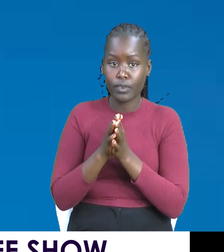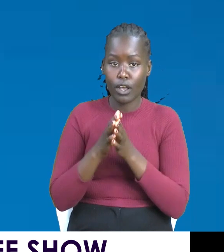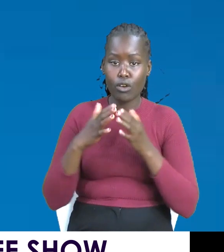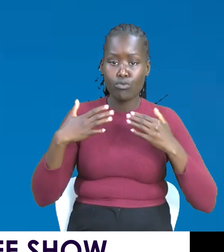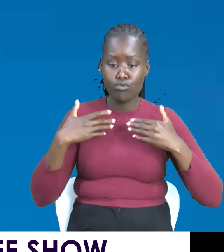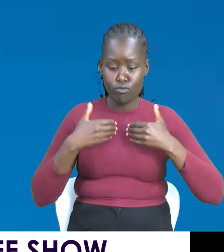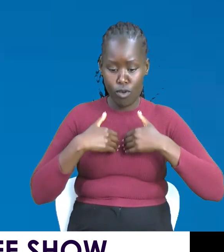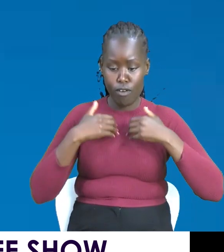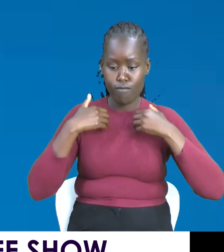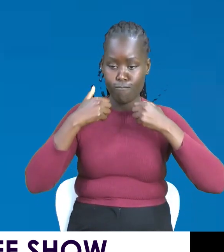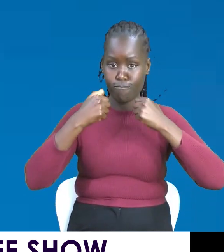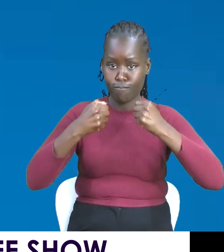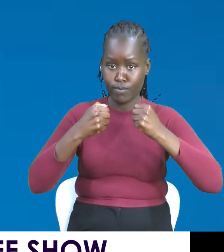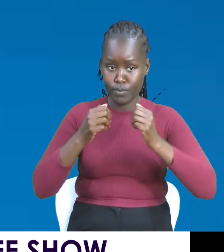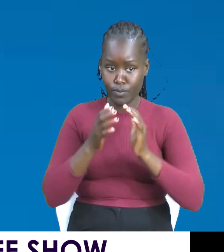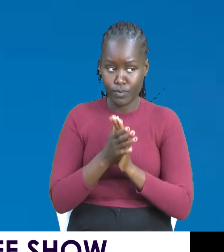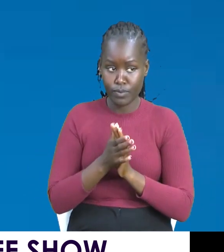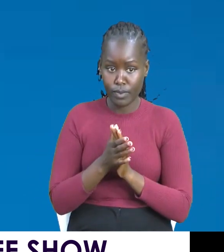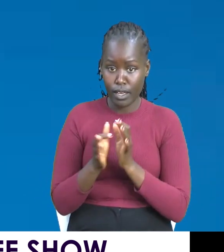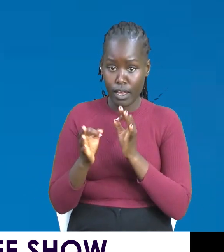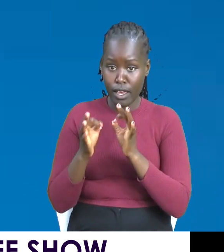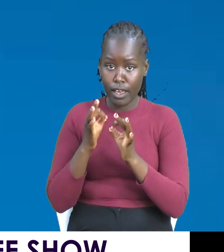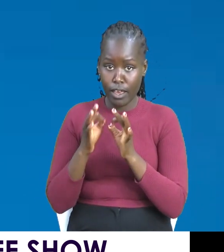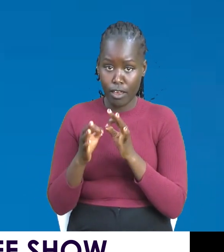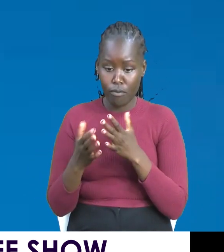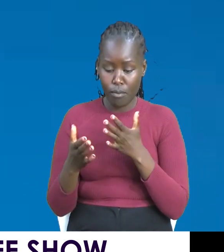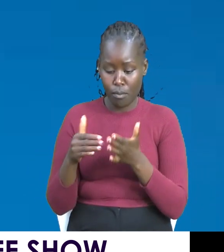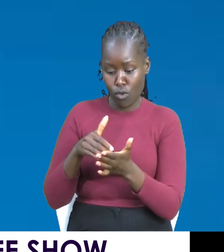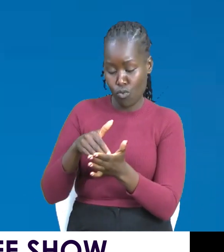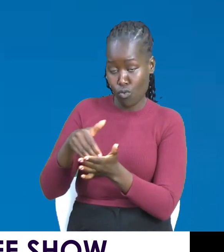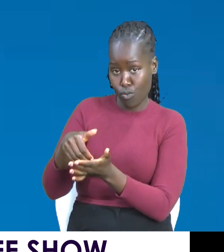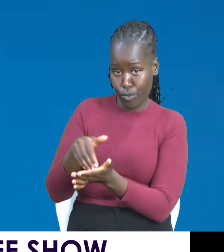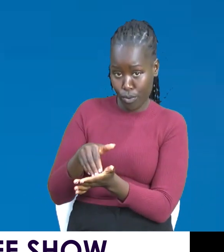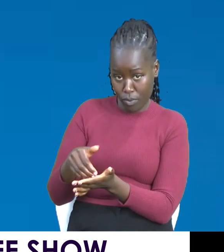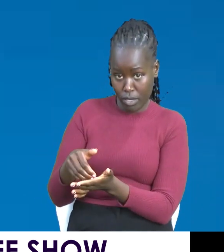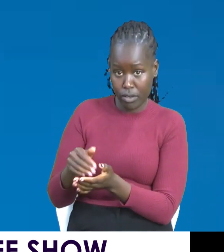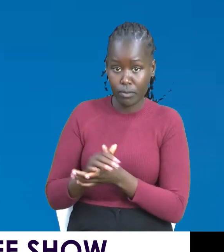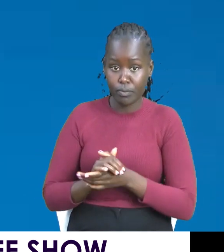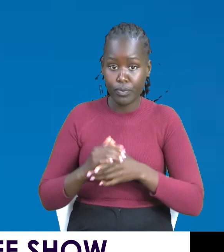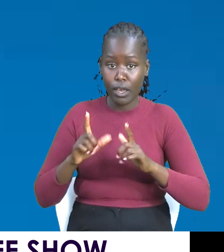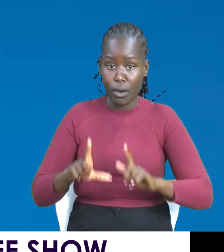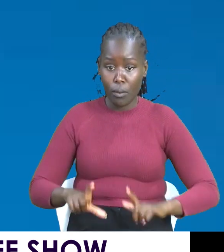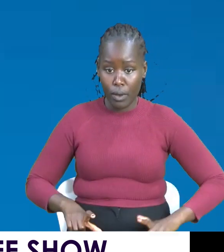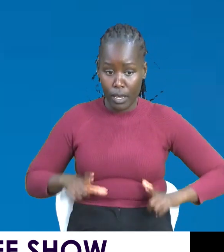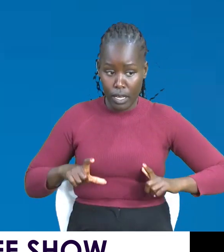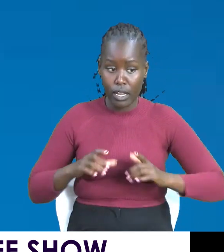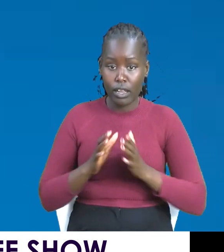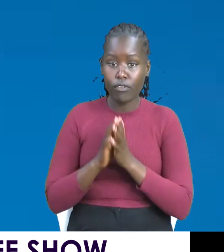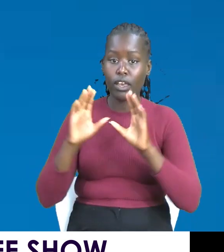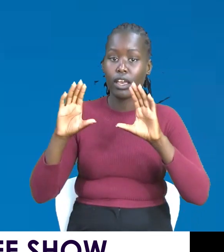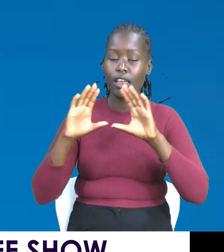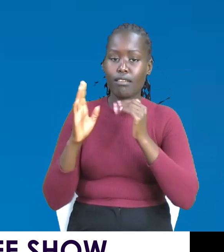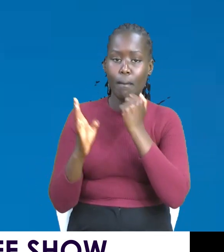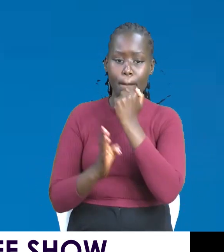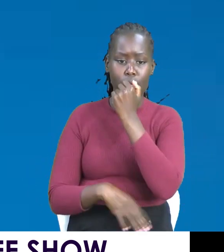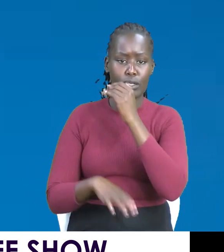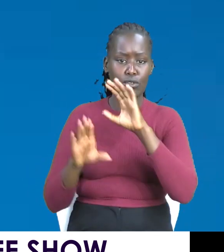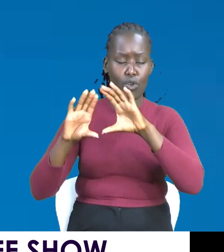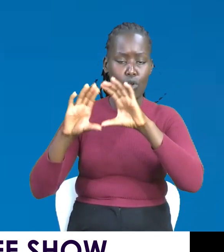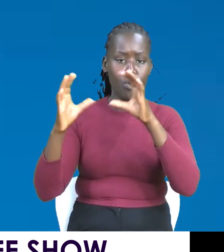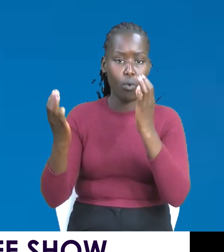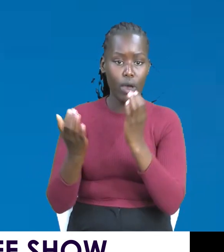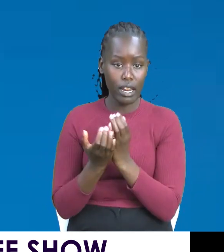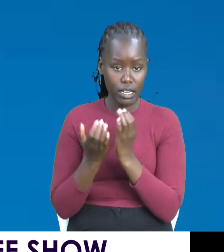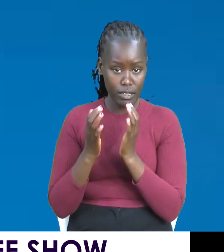strength, just in case you have been weakened. We are living in a volatile world. Right